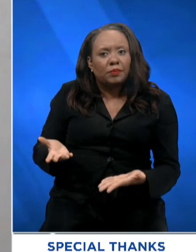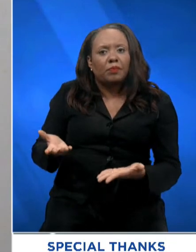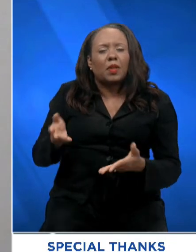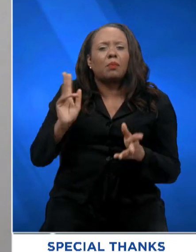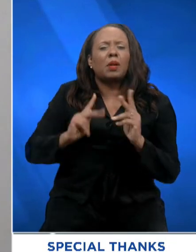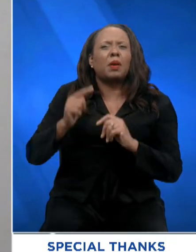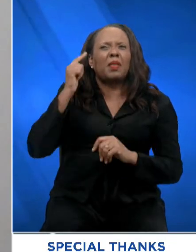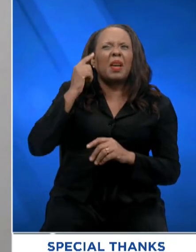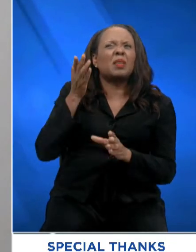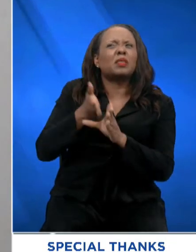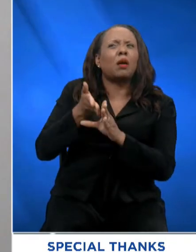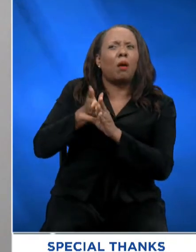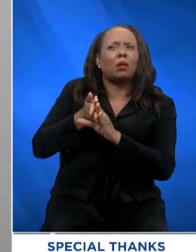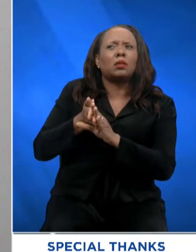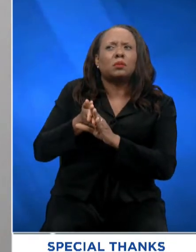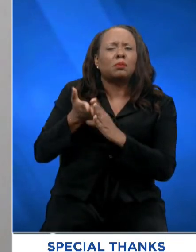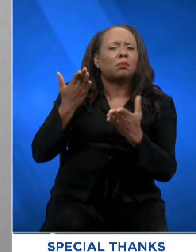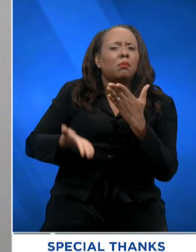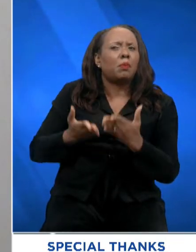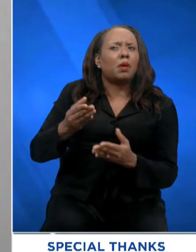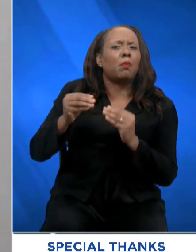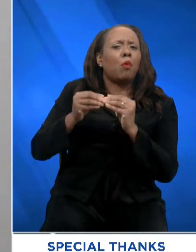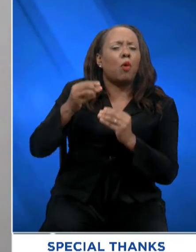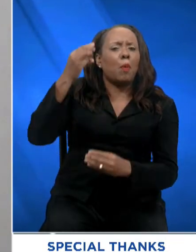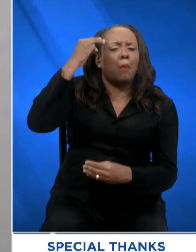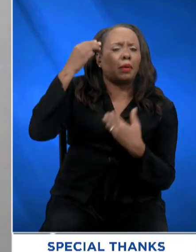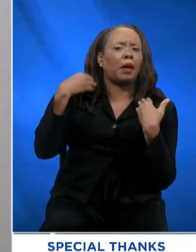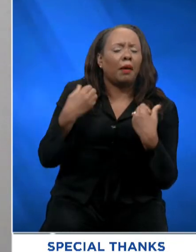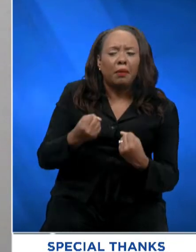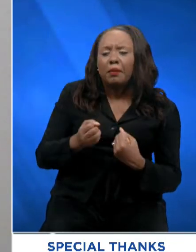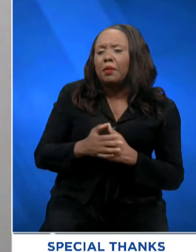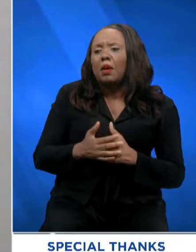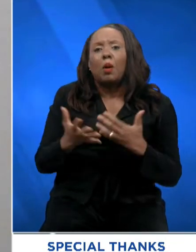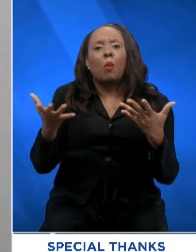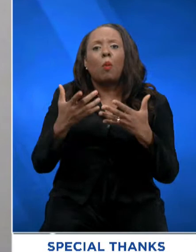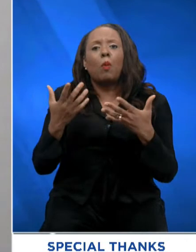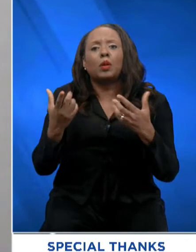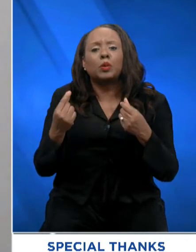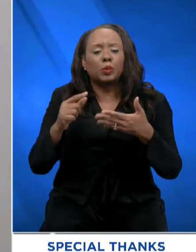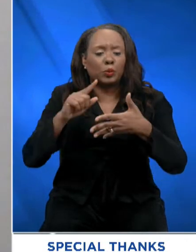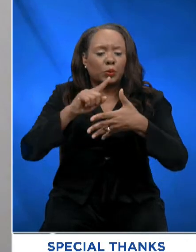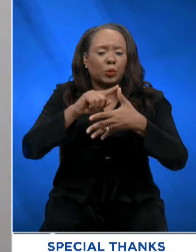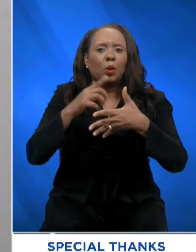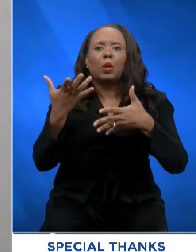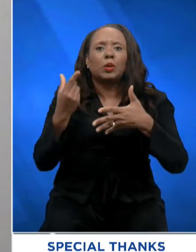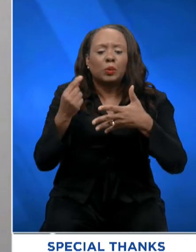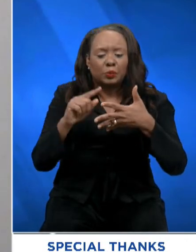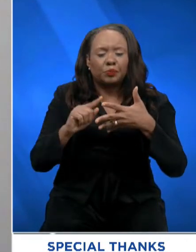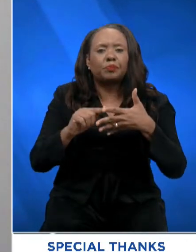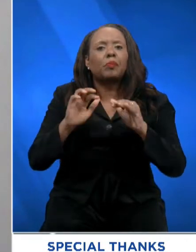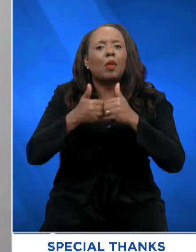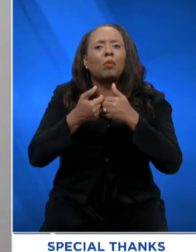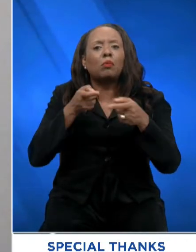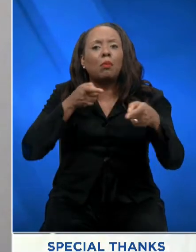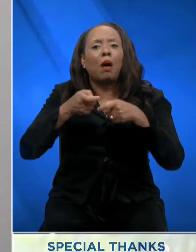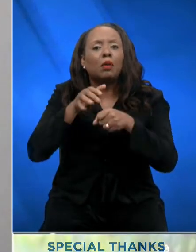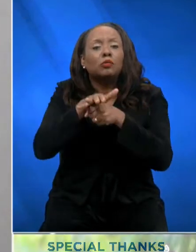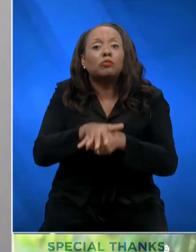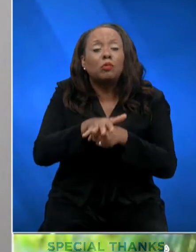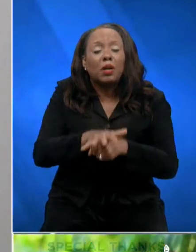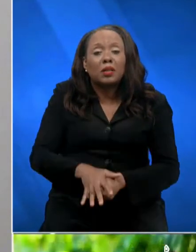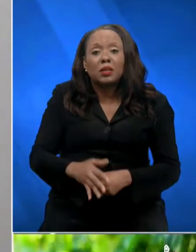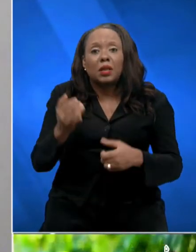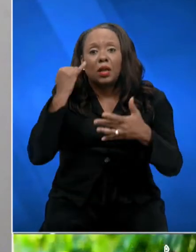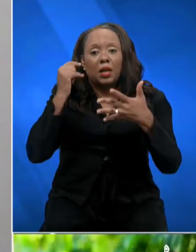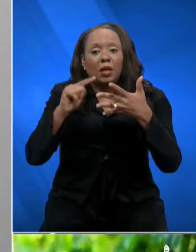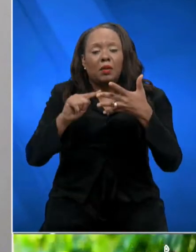health, and helping with coping mechanisms and learning how to manage stress and anxious feelings and